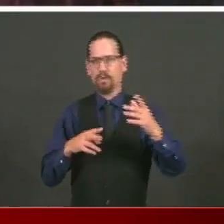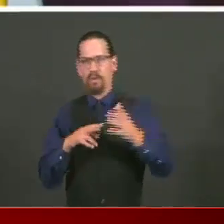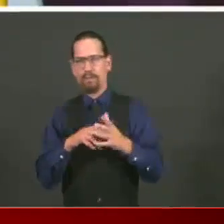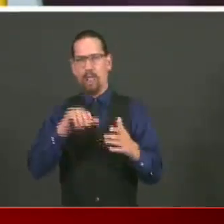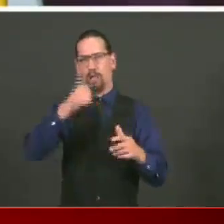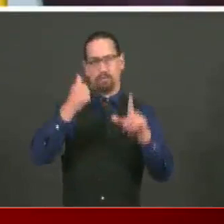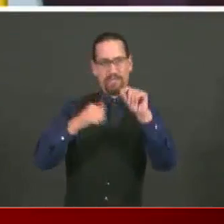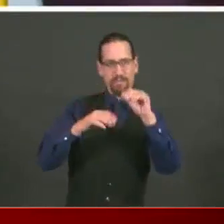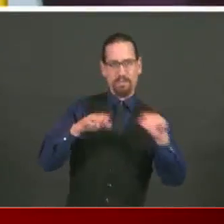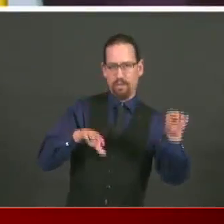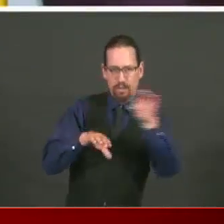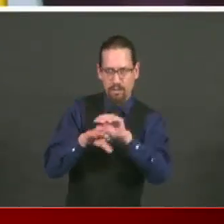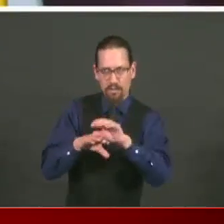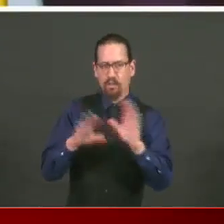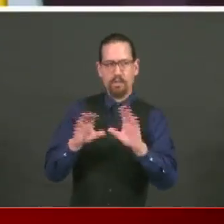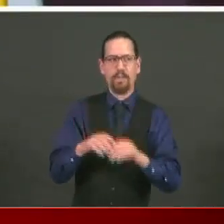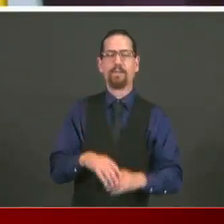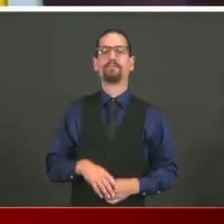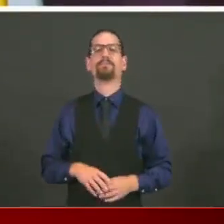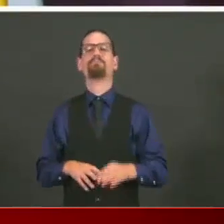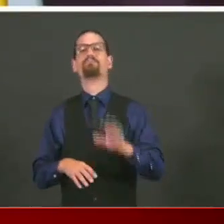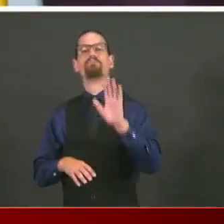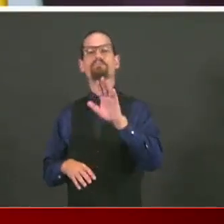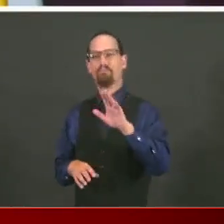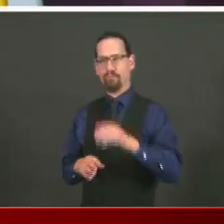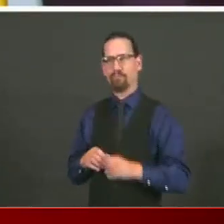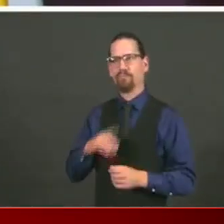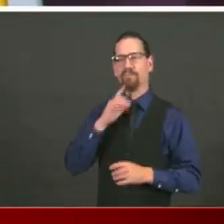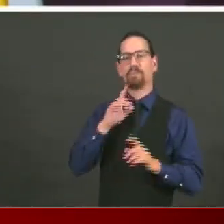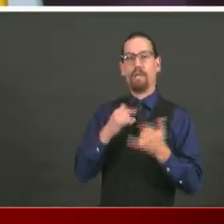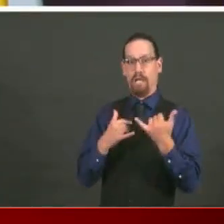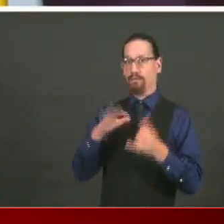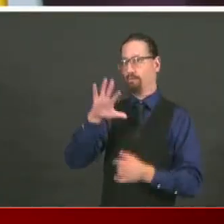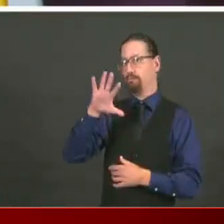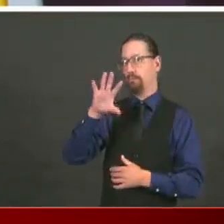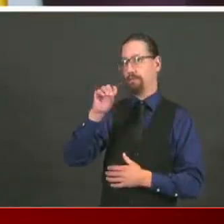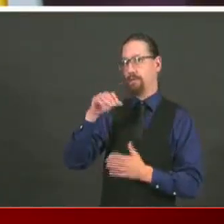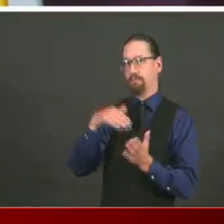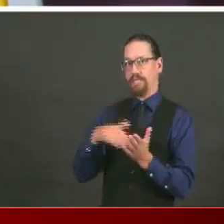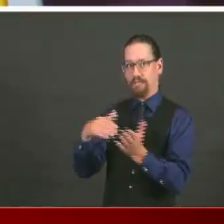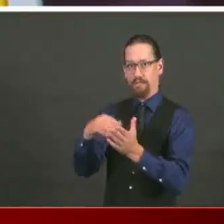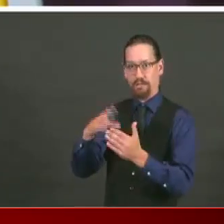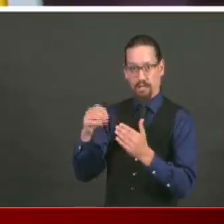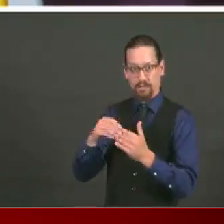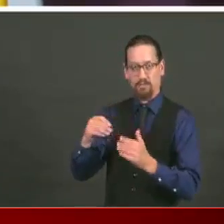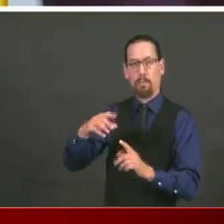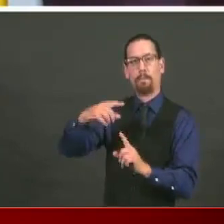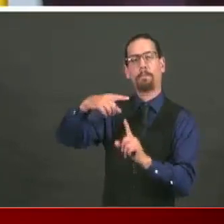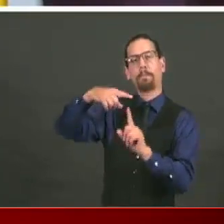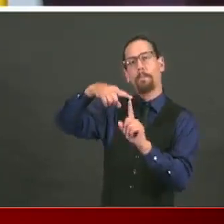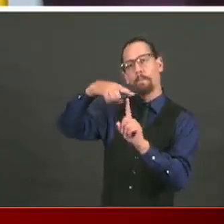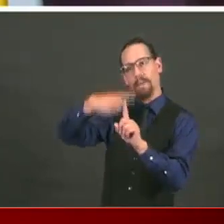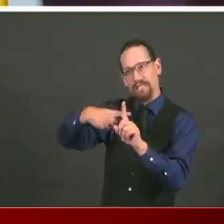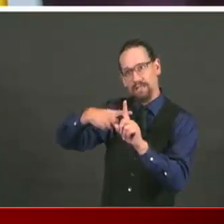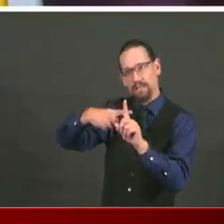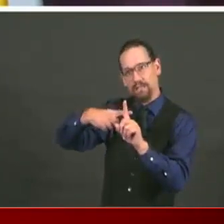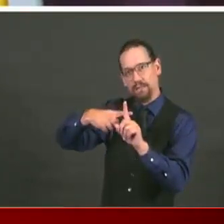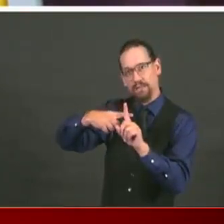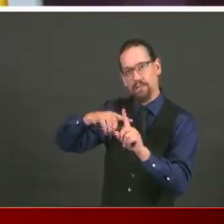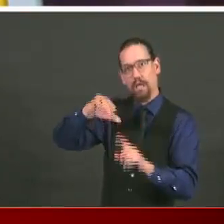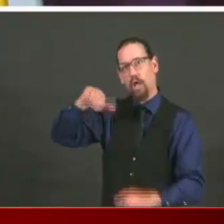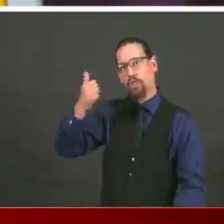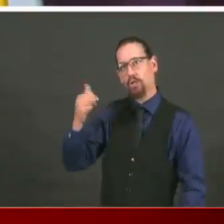it's a piece of it. So today I announced 50 plus the 26.